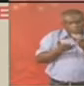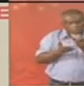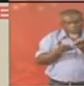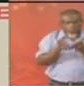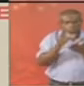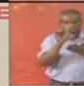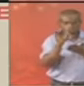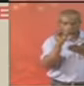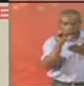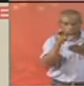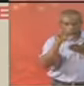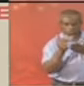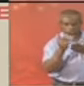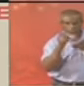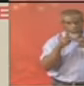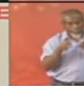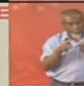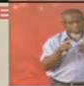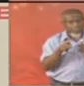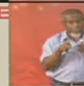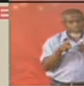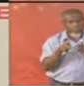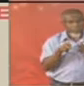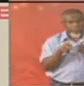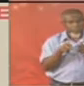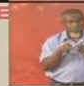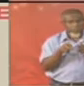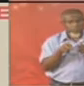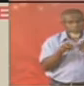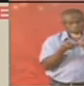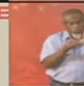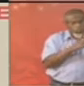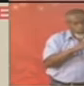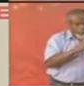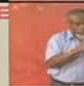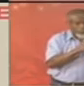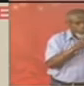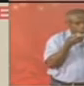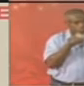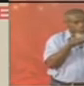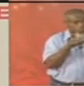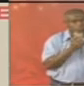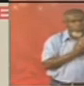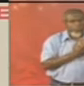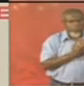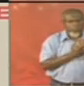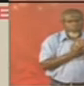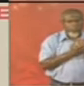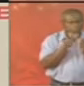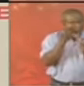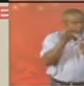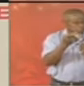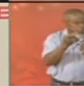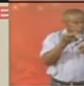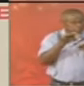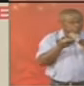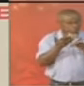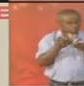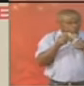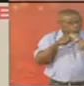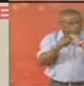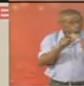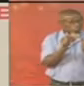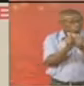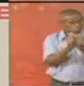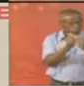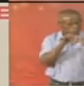80,000 individuals that would be so registered or would fall into those categories. we have seen that in the conversations that people